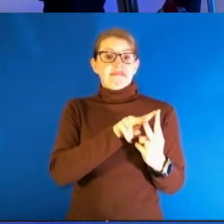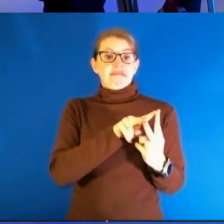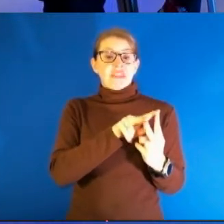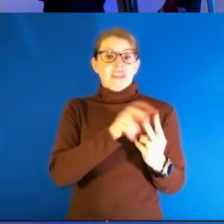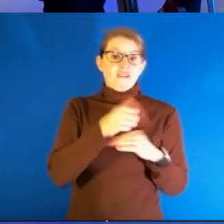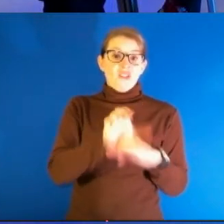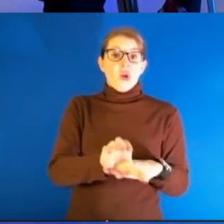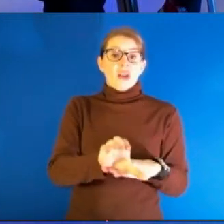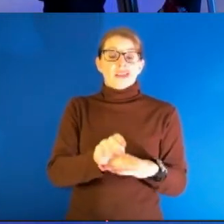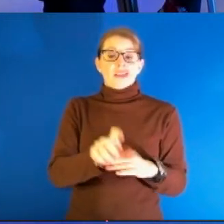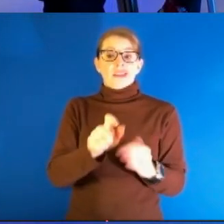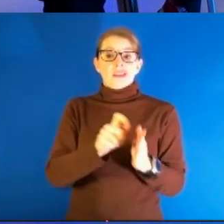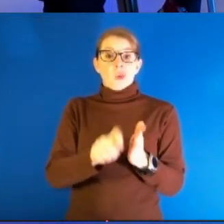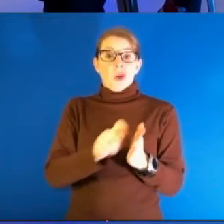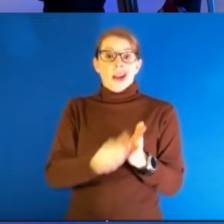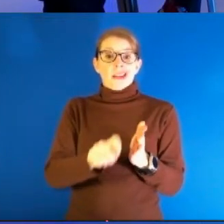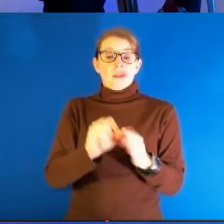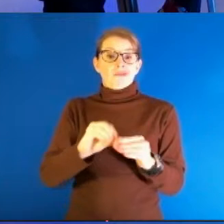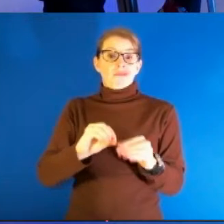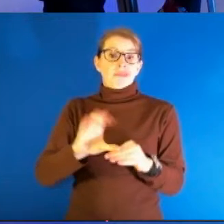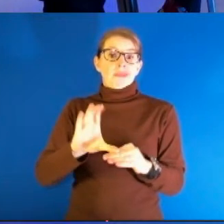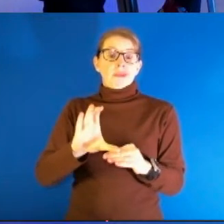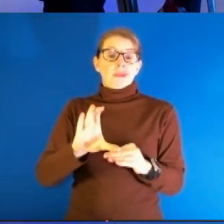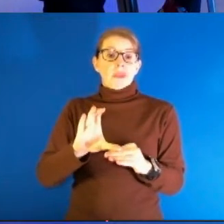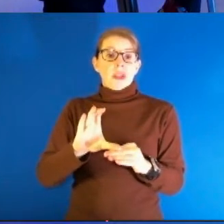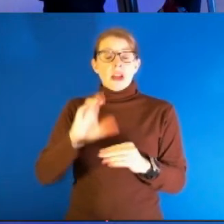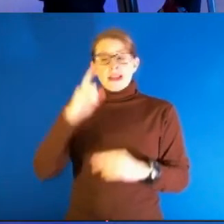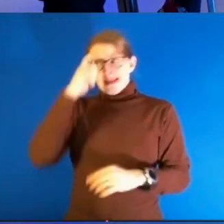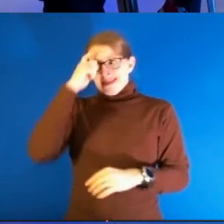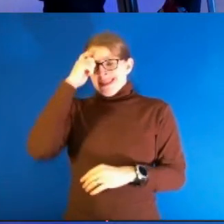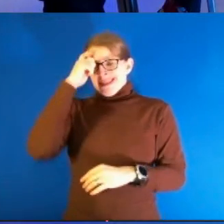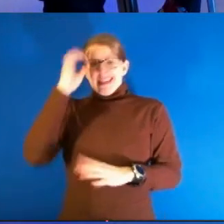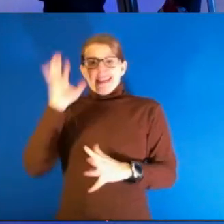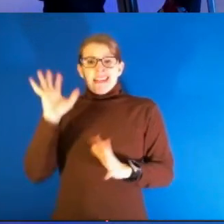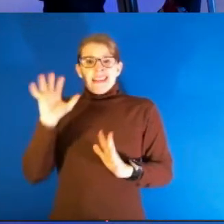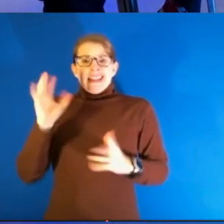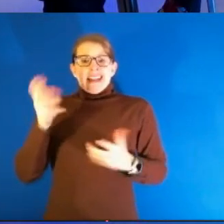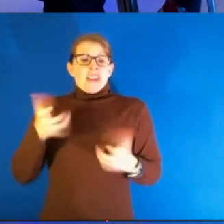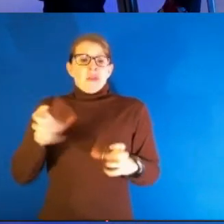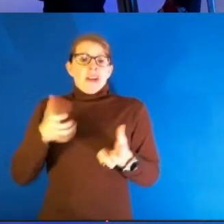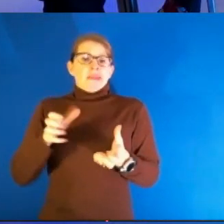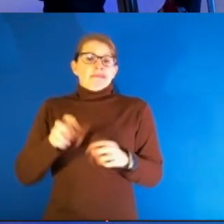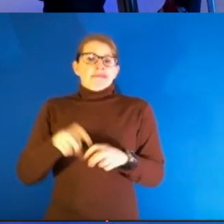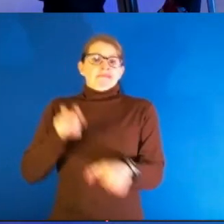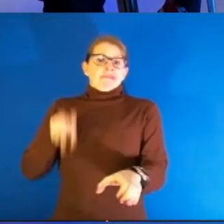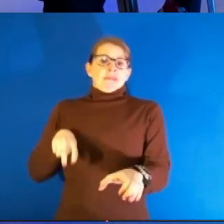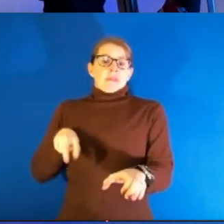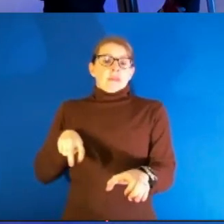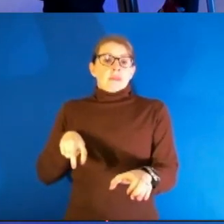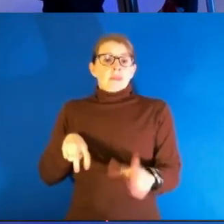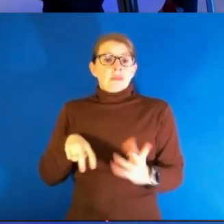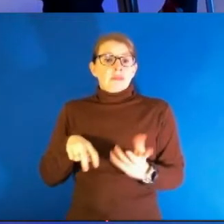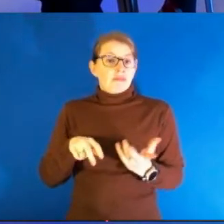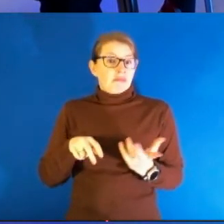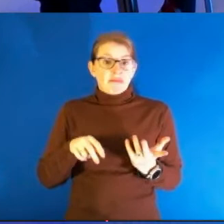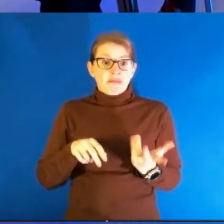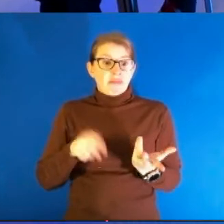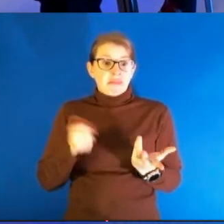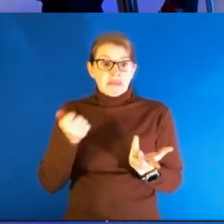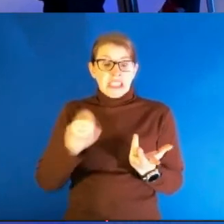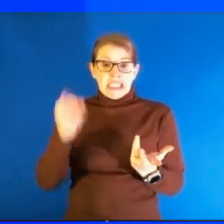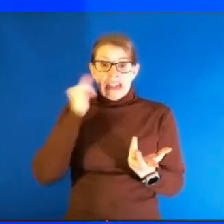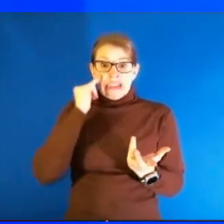to fill? Let's say it weighed on their conscience not to do it. Any word on that, or just any insight either of you could give us to